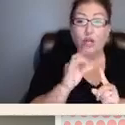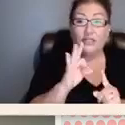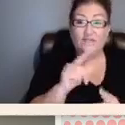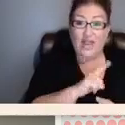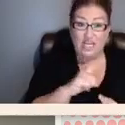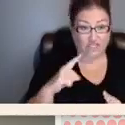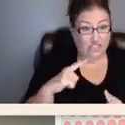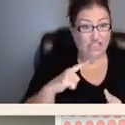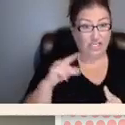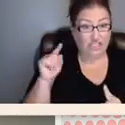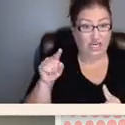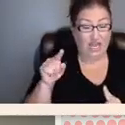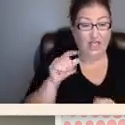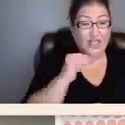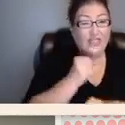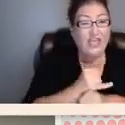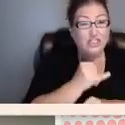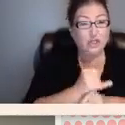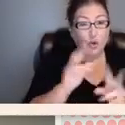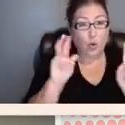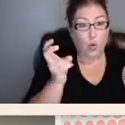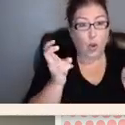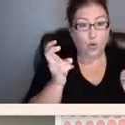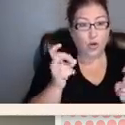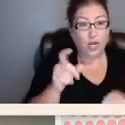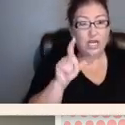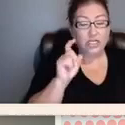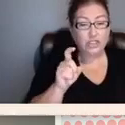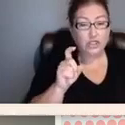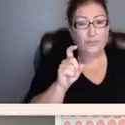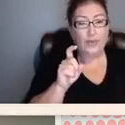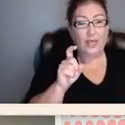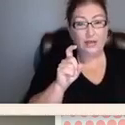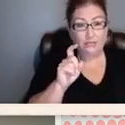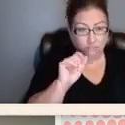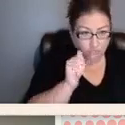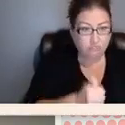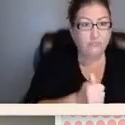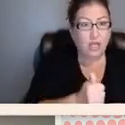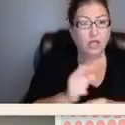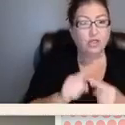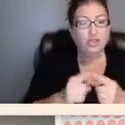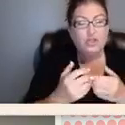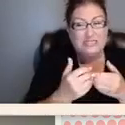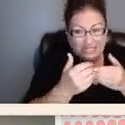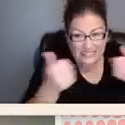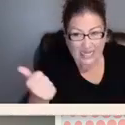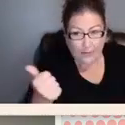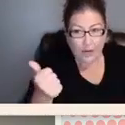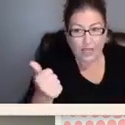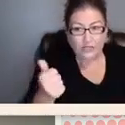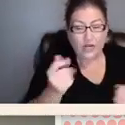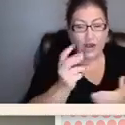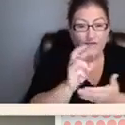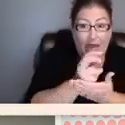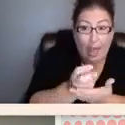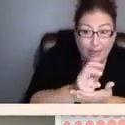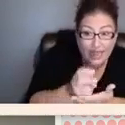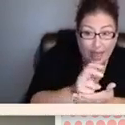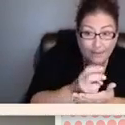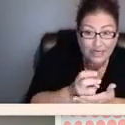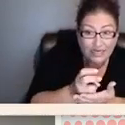The institution, quote, shall be devoted to the segregation of epileptic,